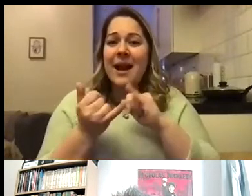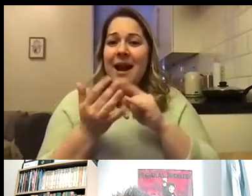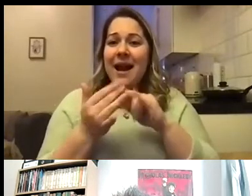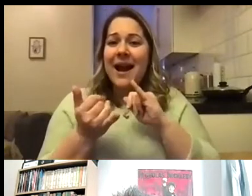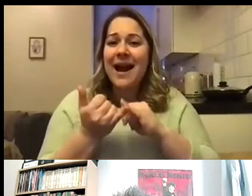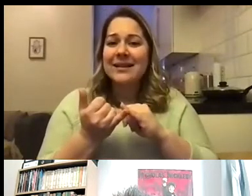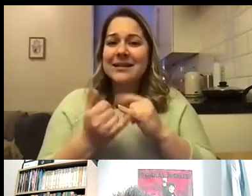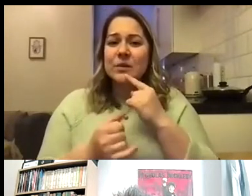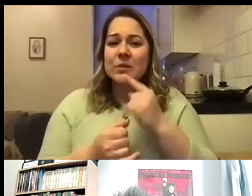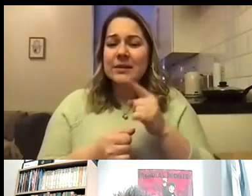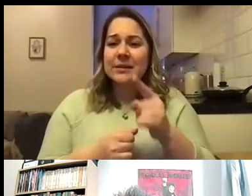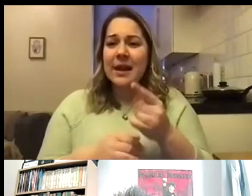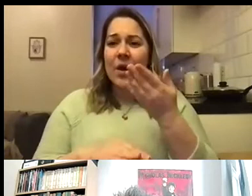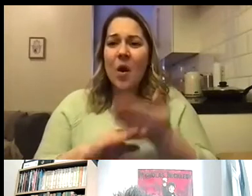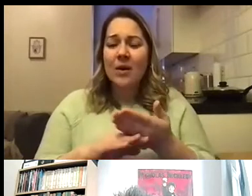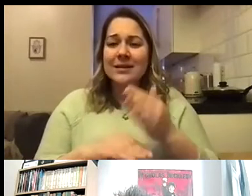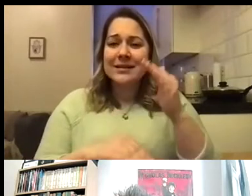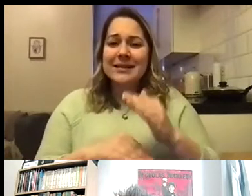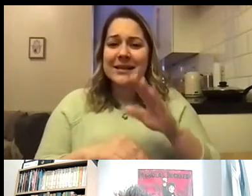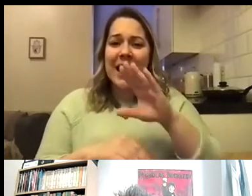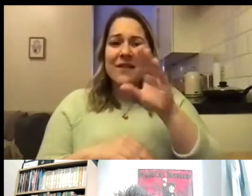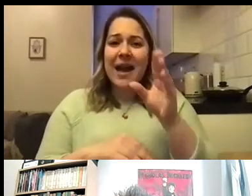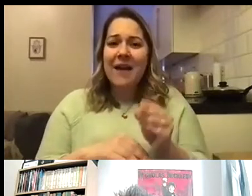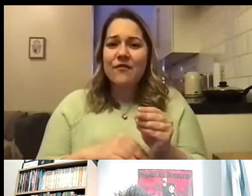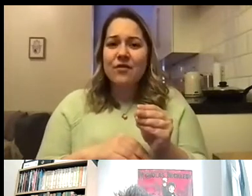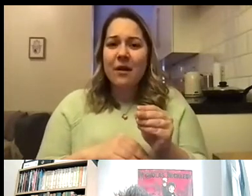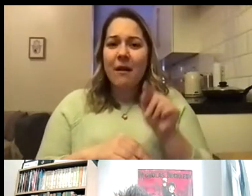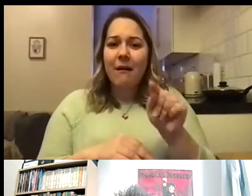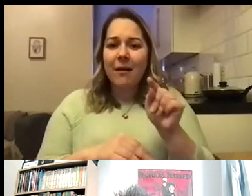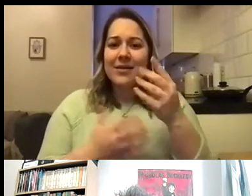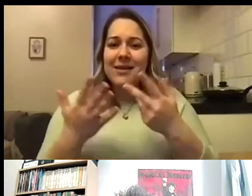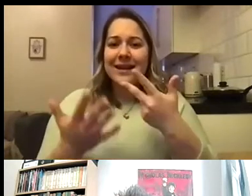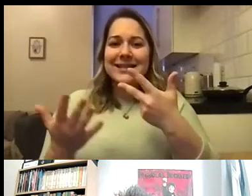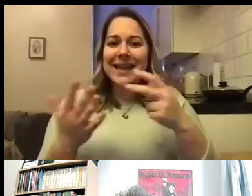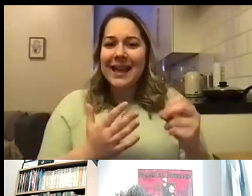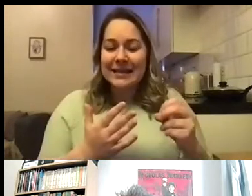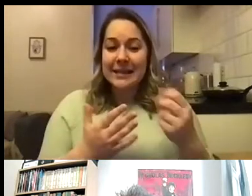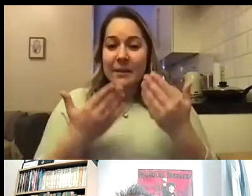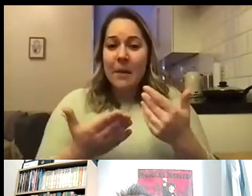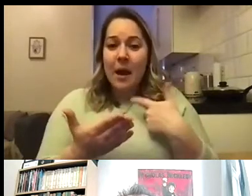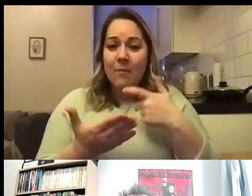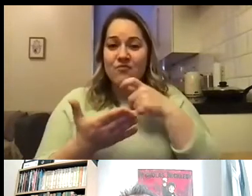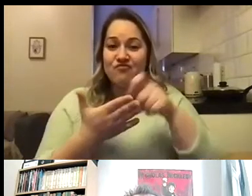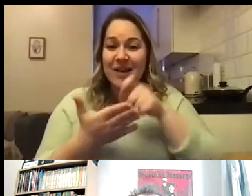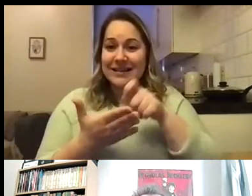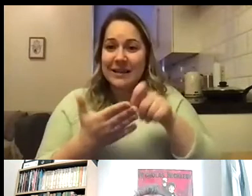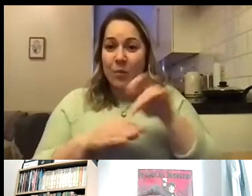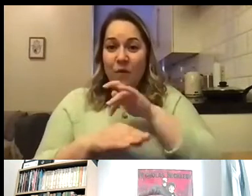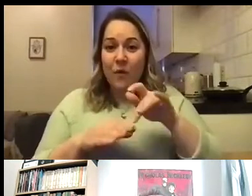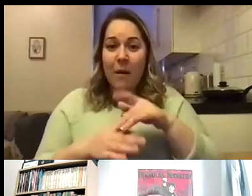the South Africa House picket in the 80s, because I'm writing a play about that, so I might drop you an email